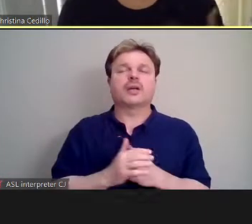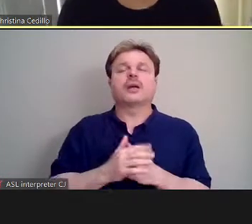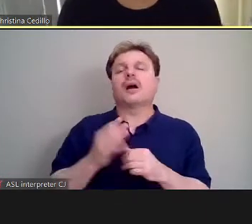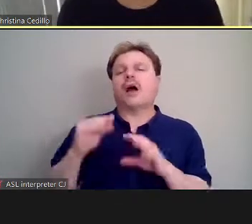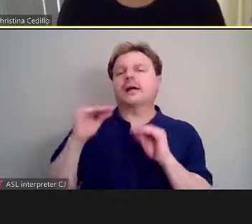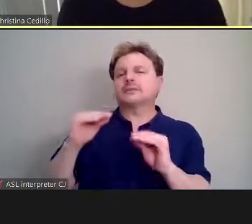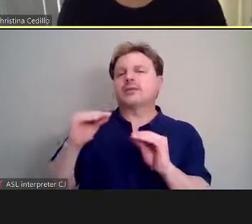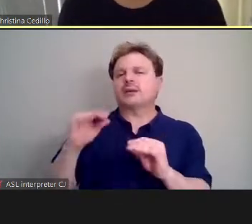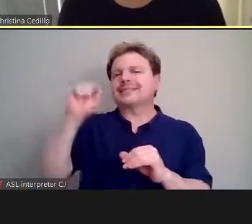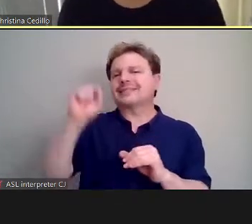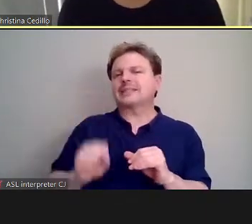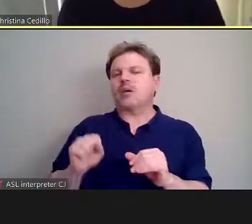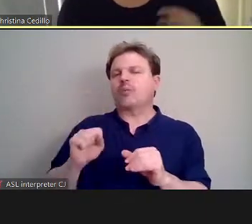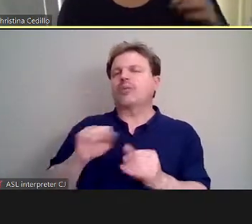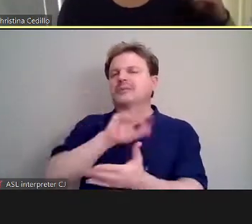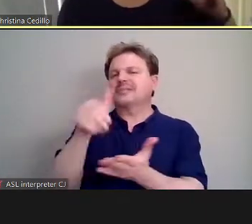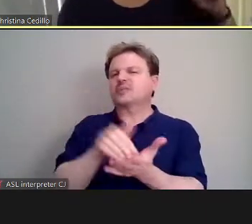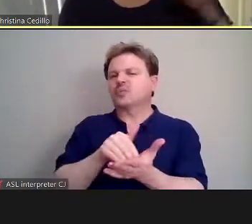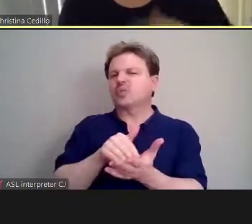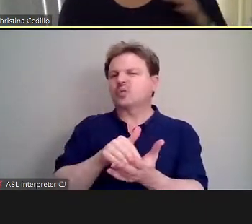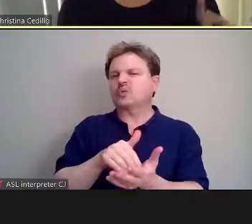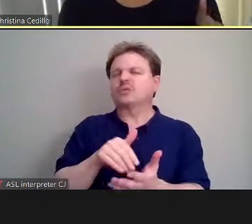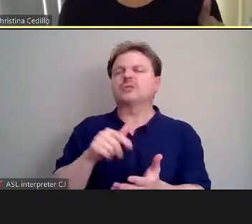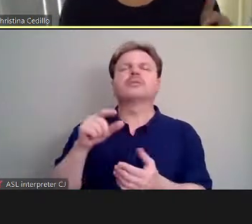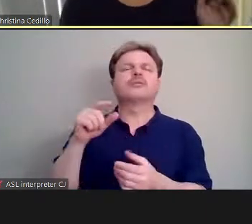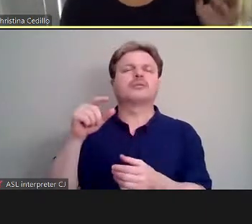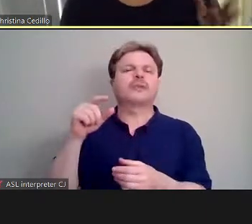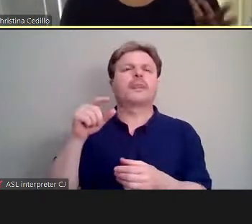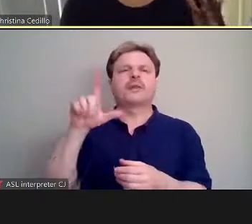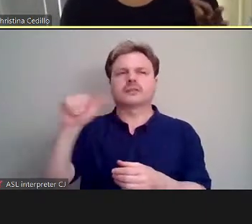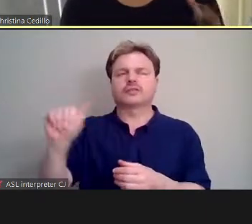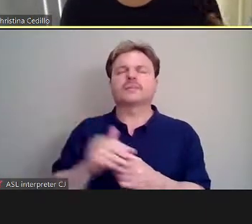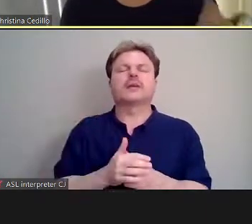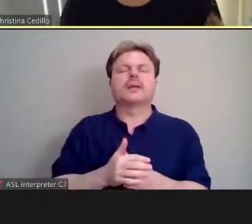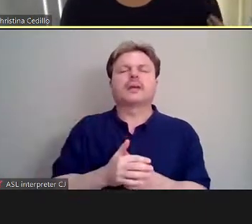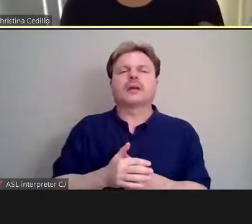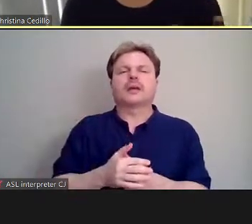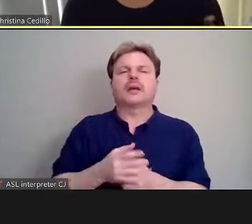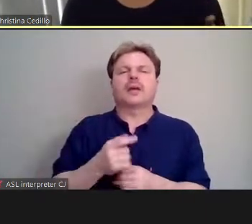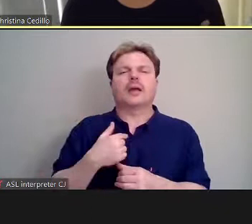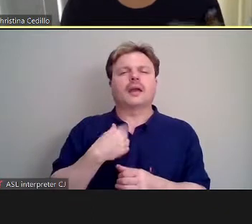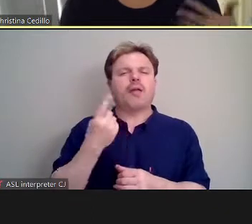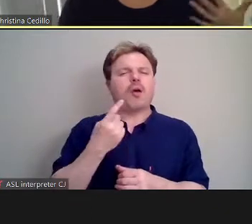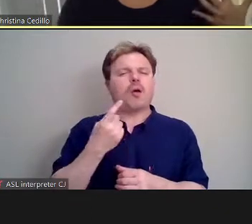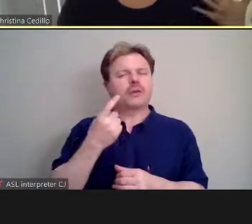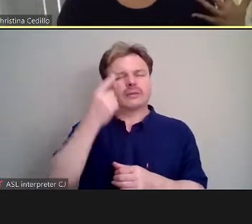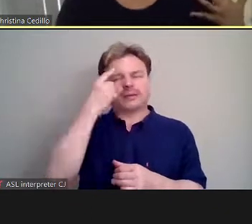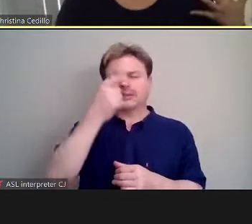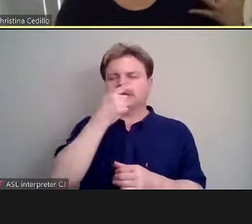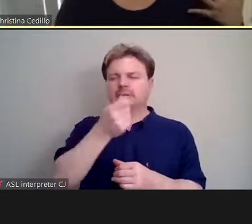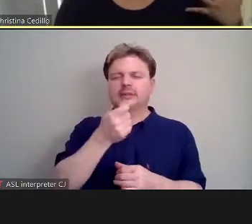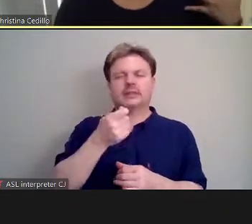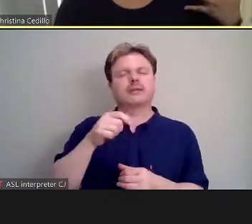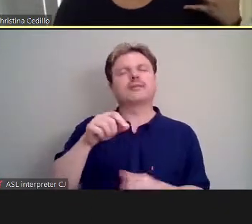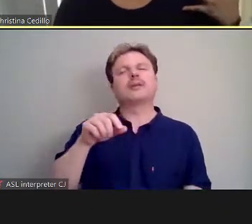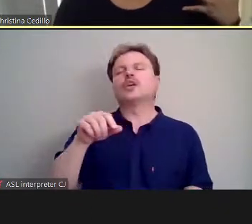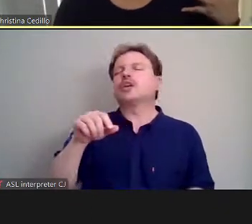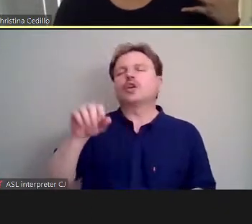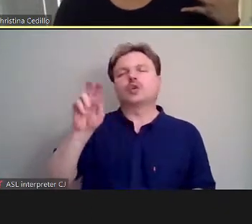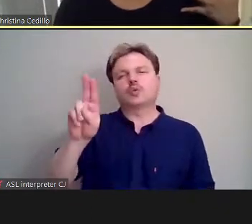South Central. And what always struck me as interesting was that USC, which is this really,